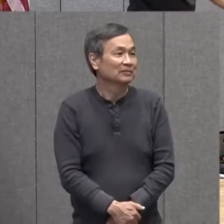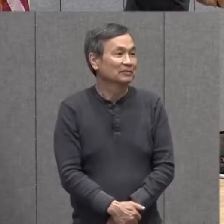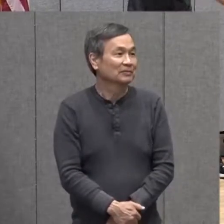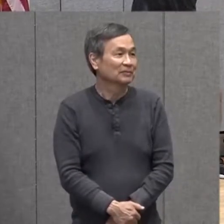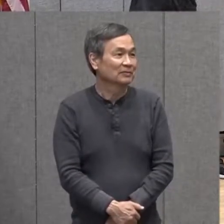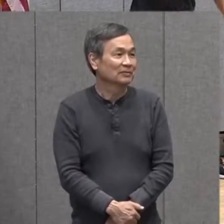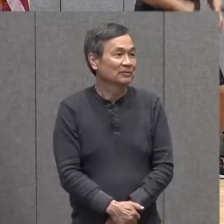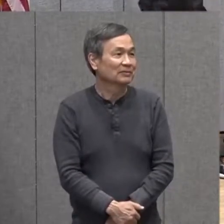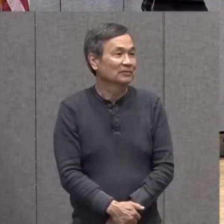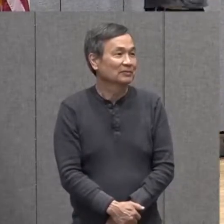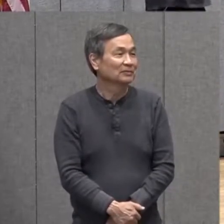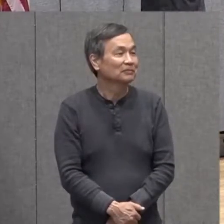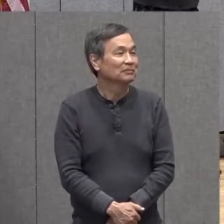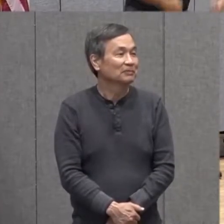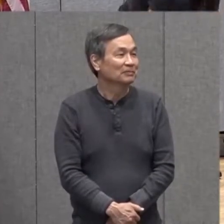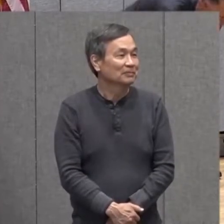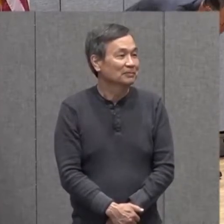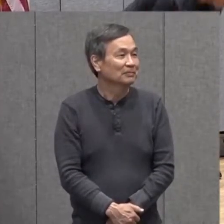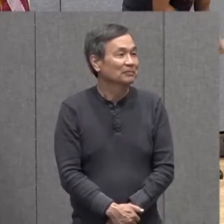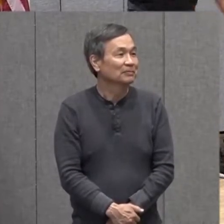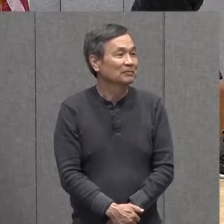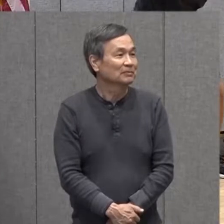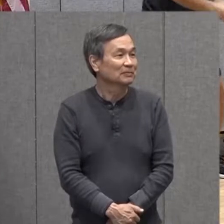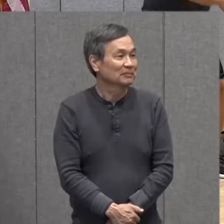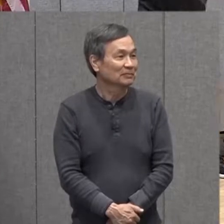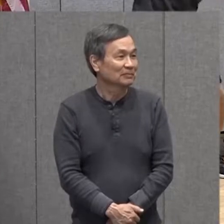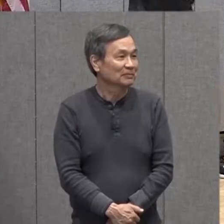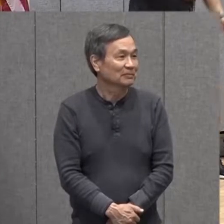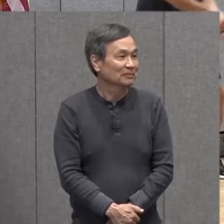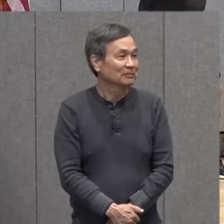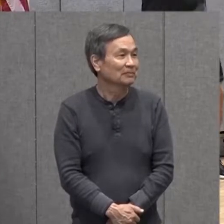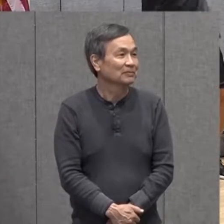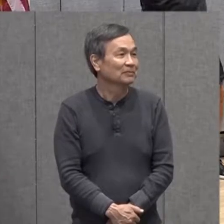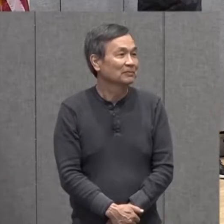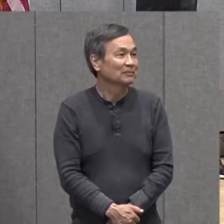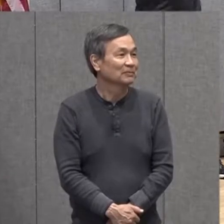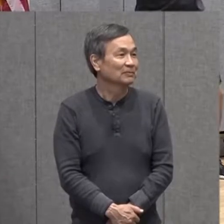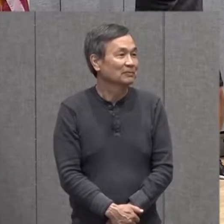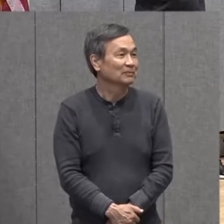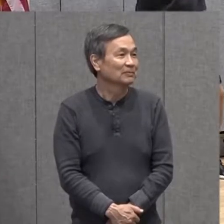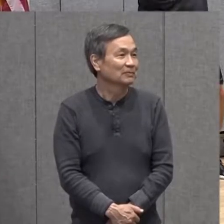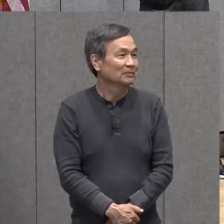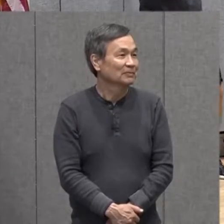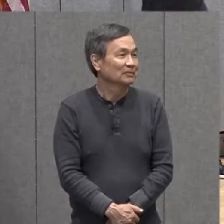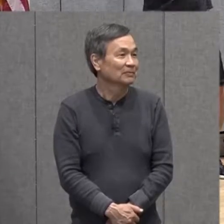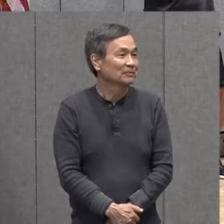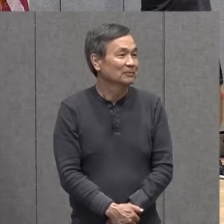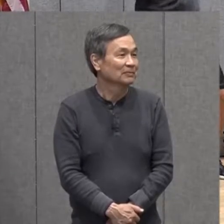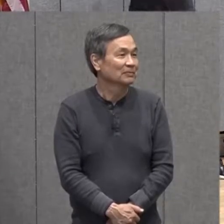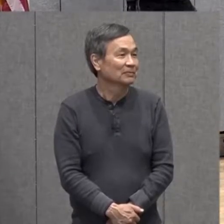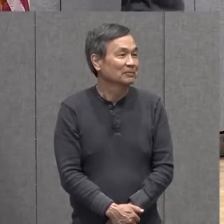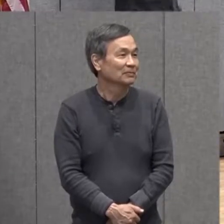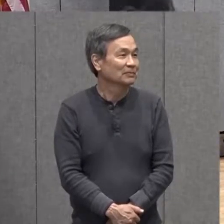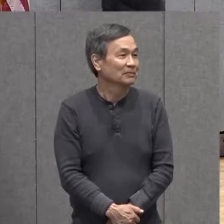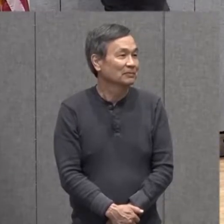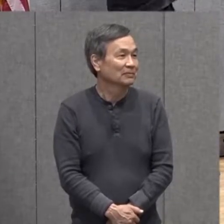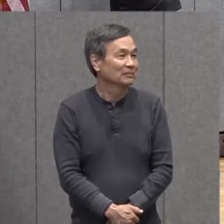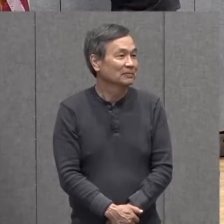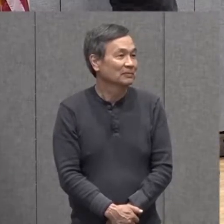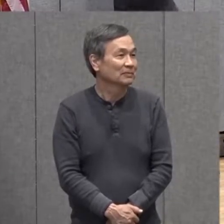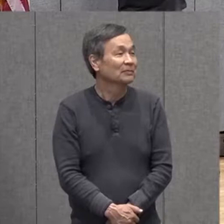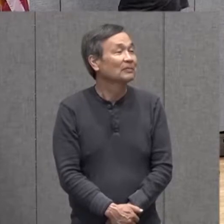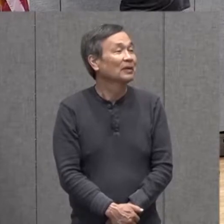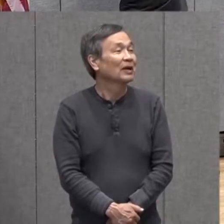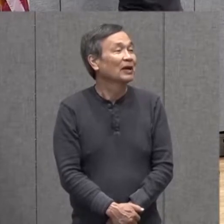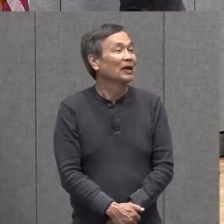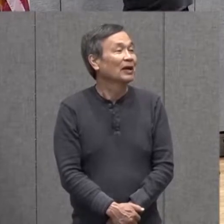Crank it like a chainsaw. Crank it like a chainsaw. Crank it, crank it, crank it, back, crank